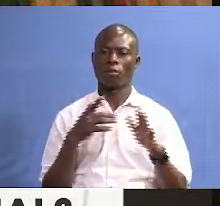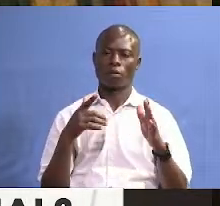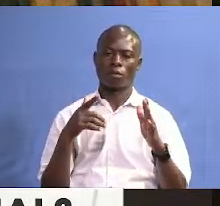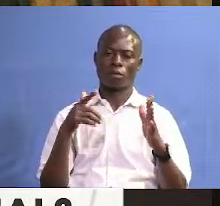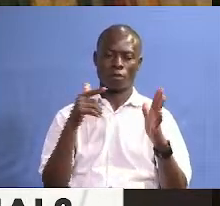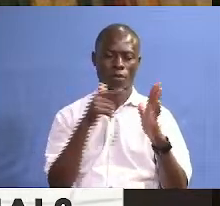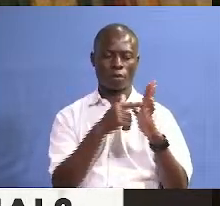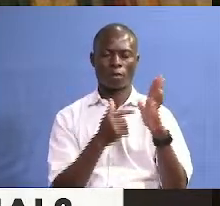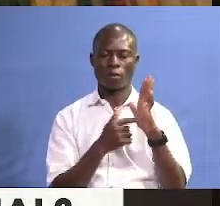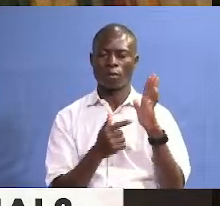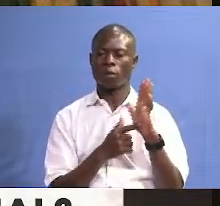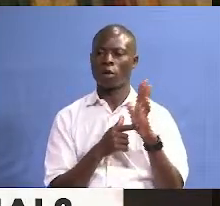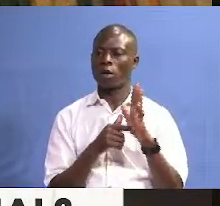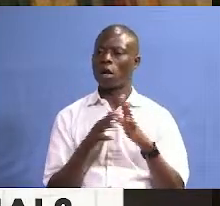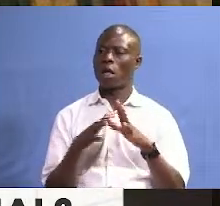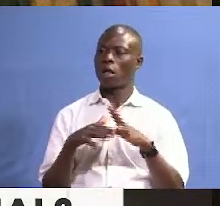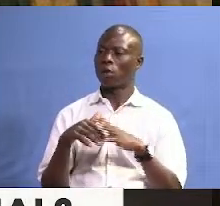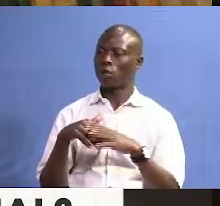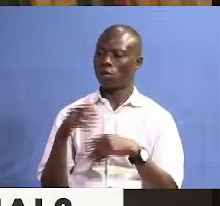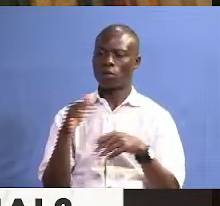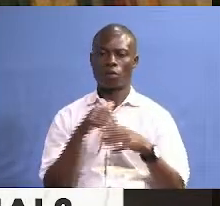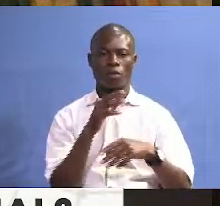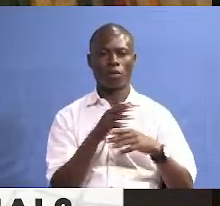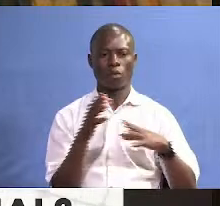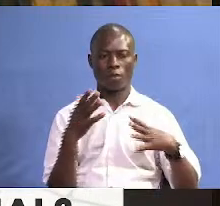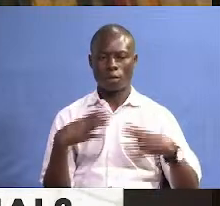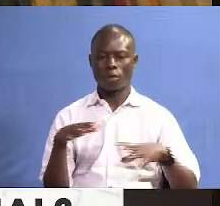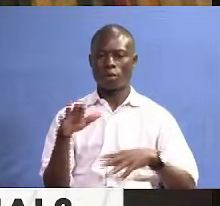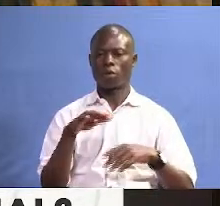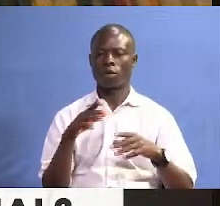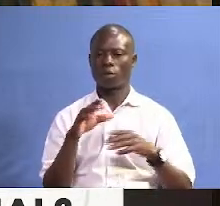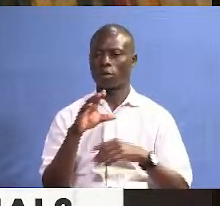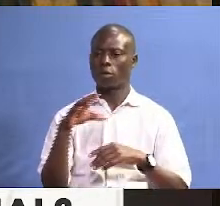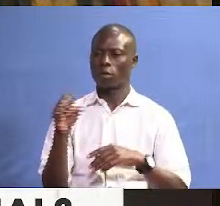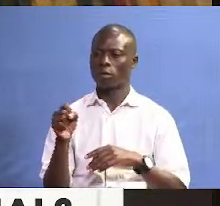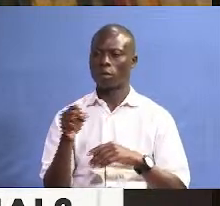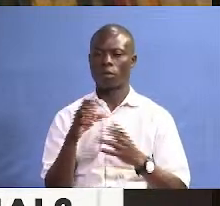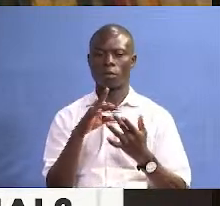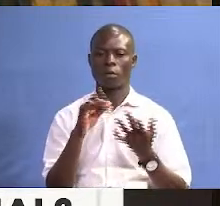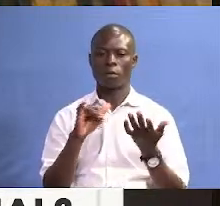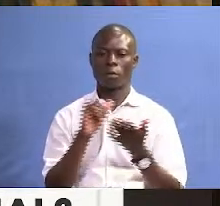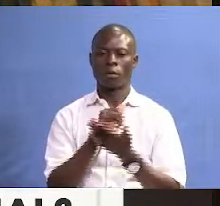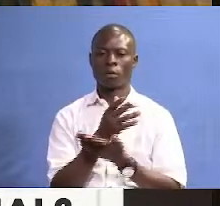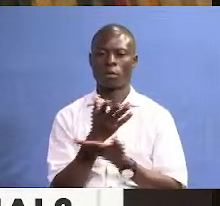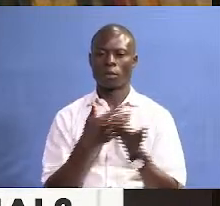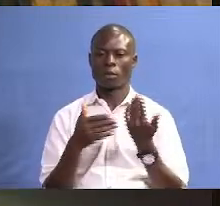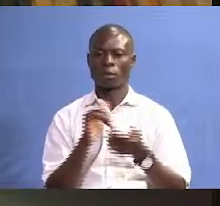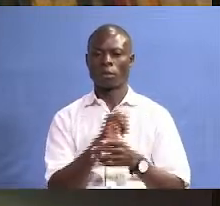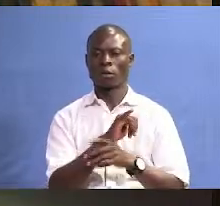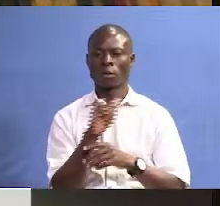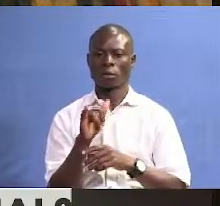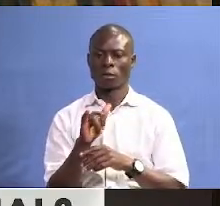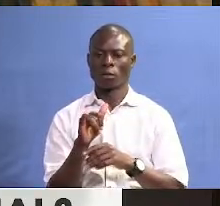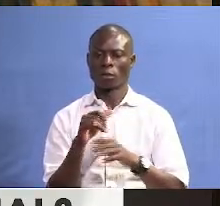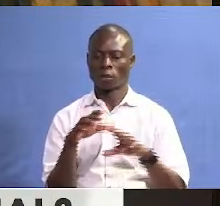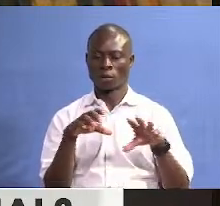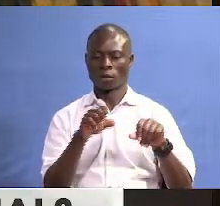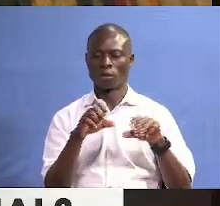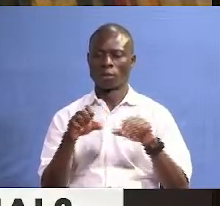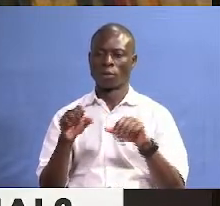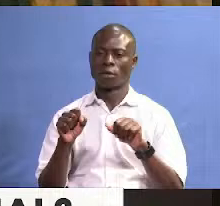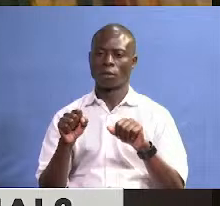the outgoing cabinet secretaries. I think it took about a month or so for him to fully establish